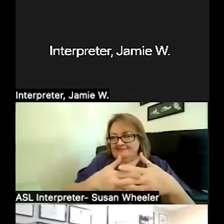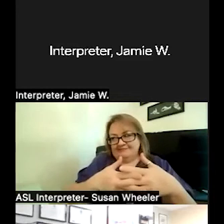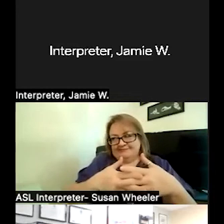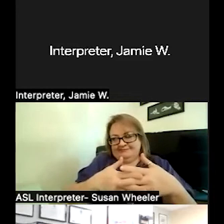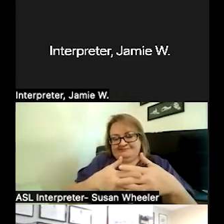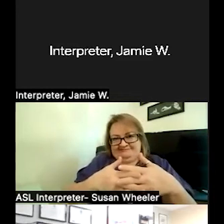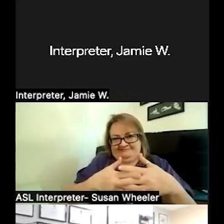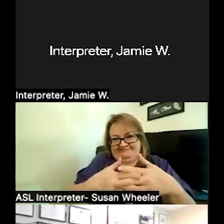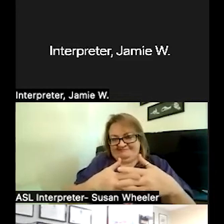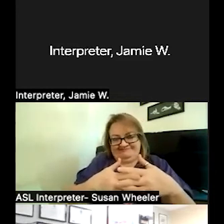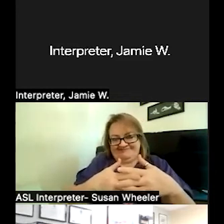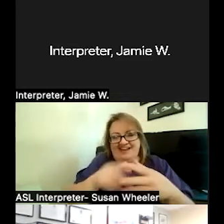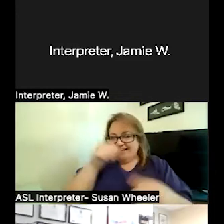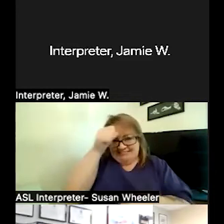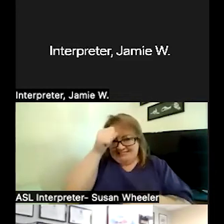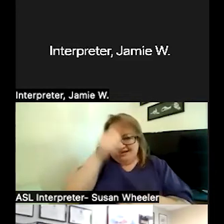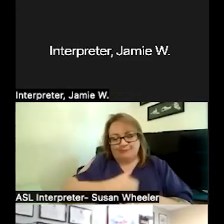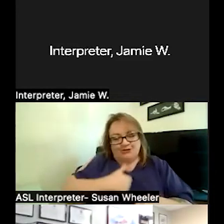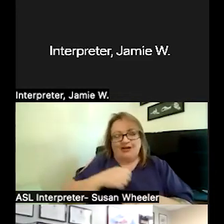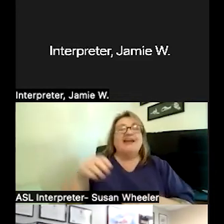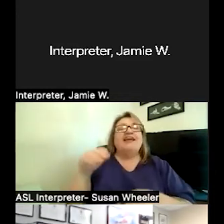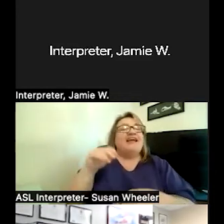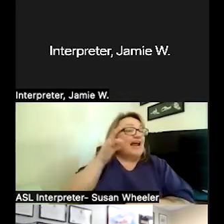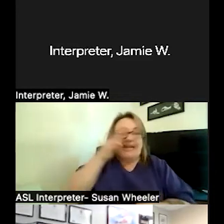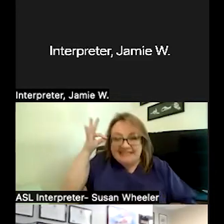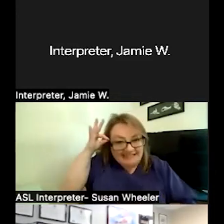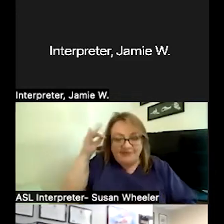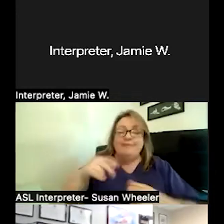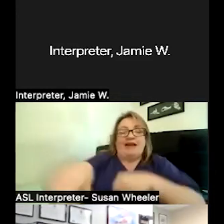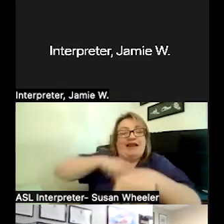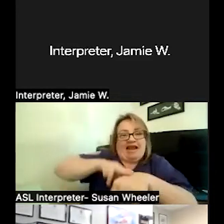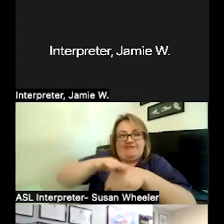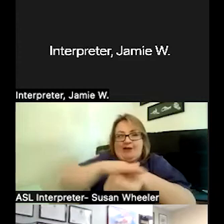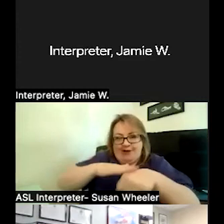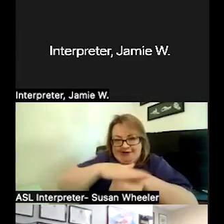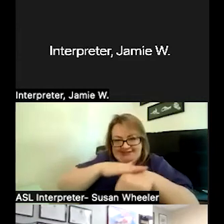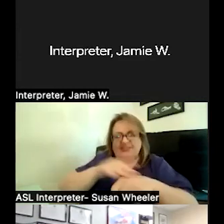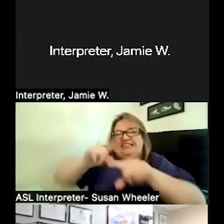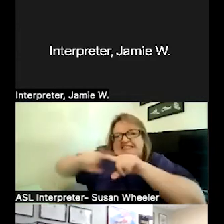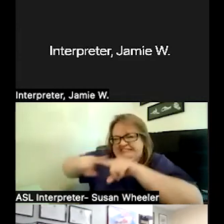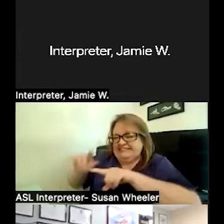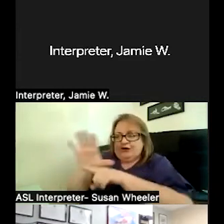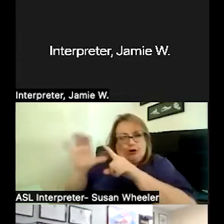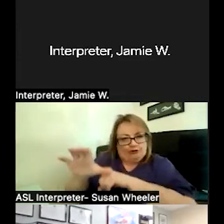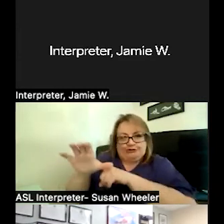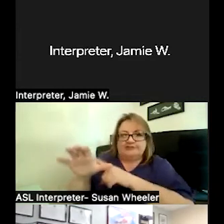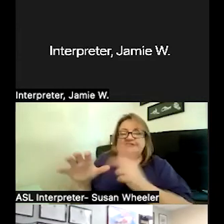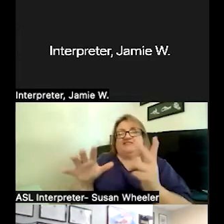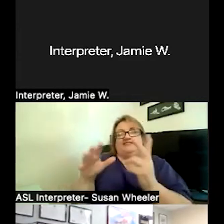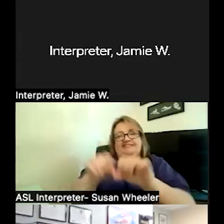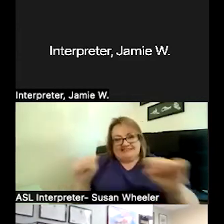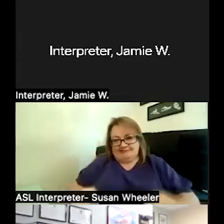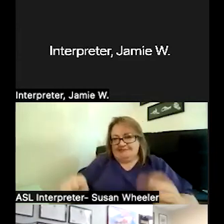not. Languages are extremely different. Belief systems, religious systems, and so forth are very different. There